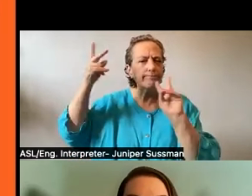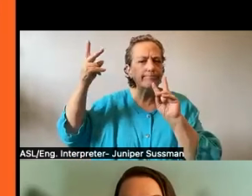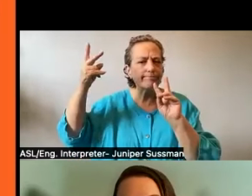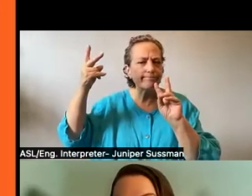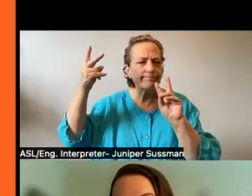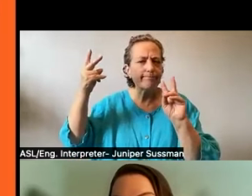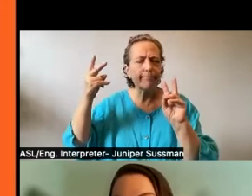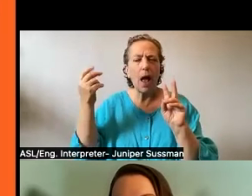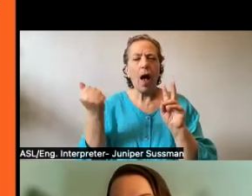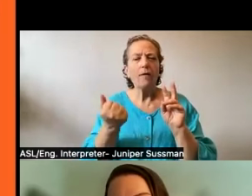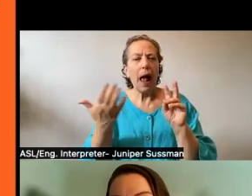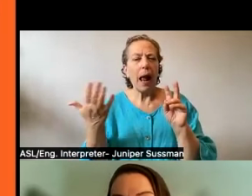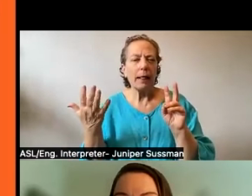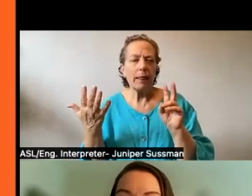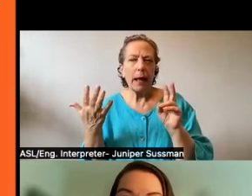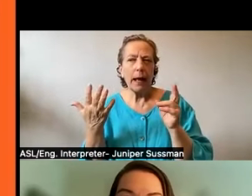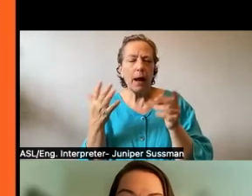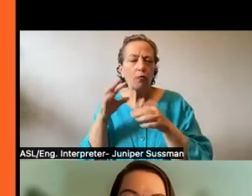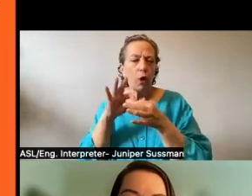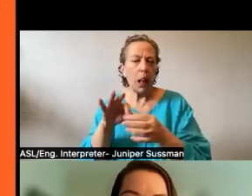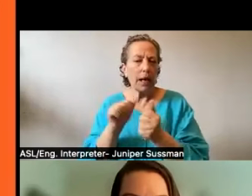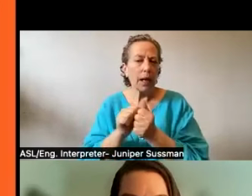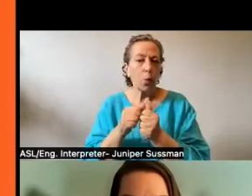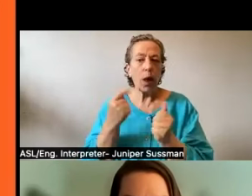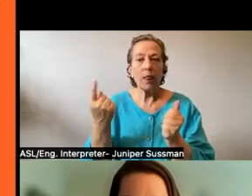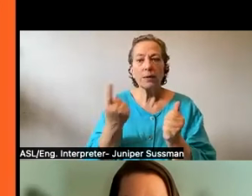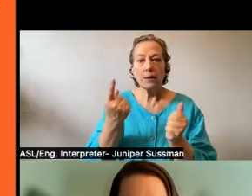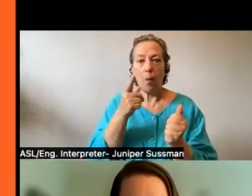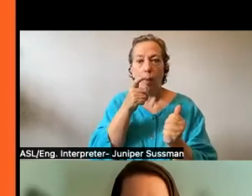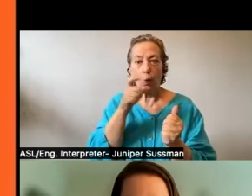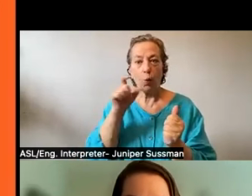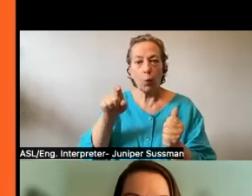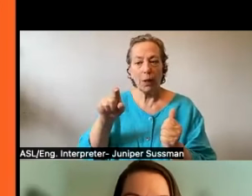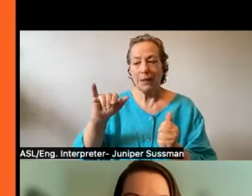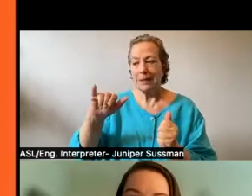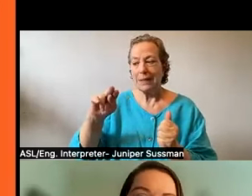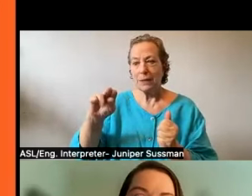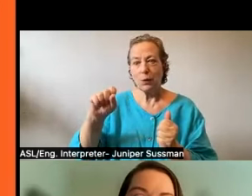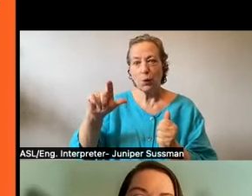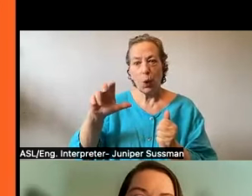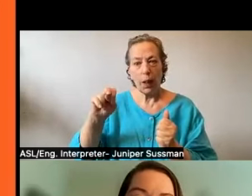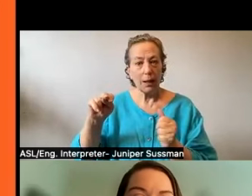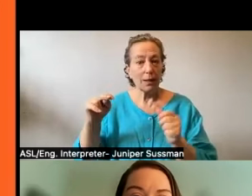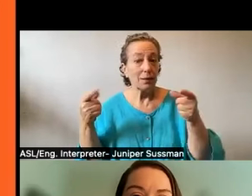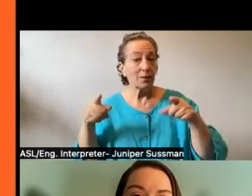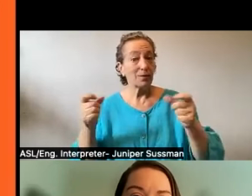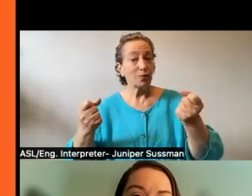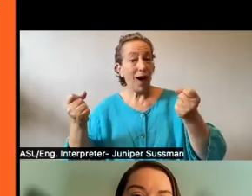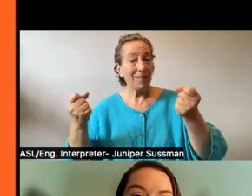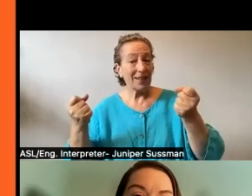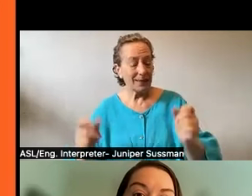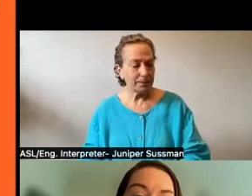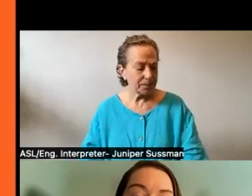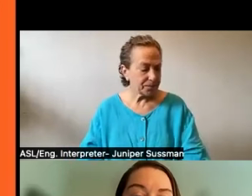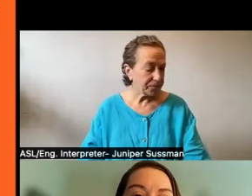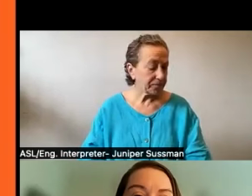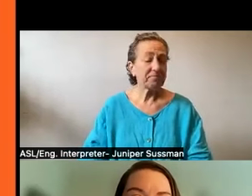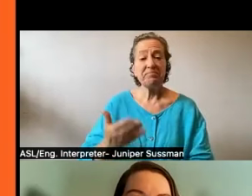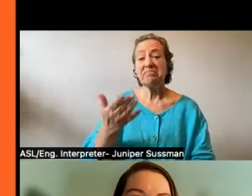with insulin-treated diabetes operating a motor vehicle. Perhaps then that young person gets their first